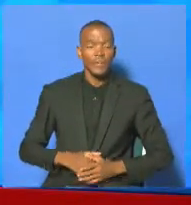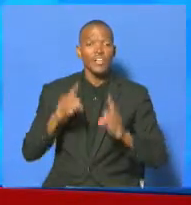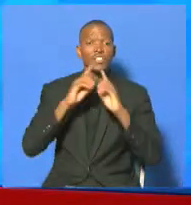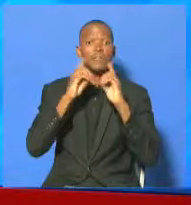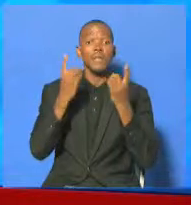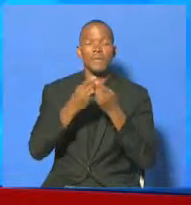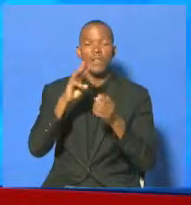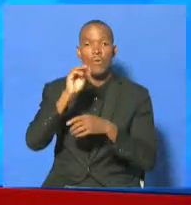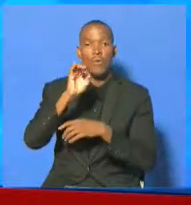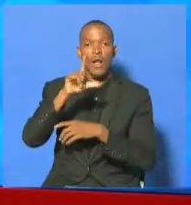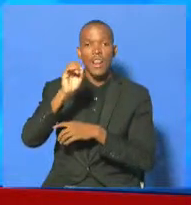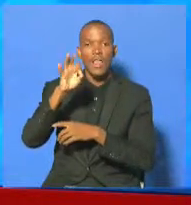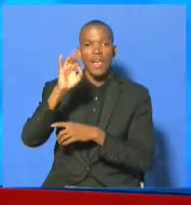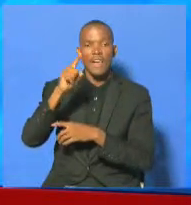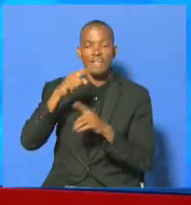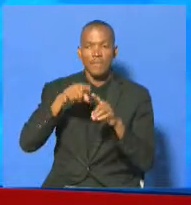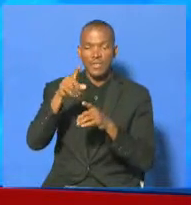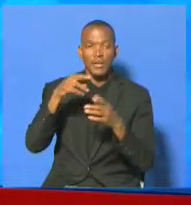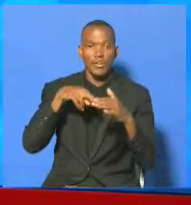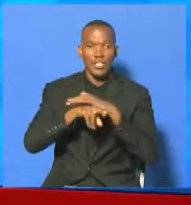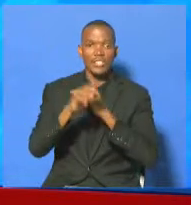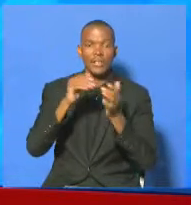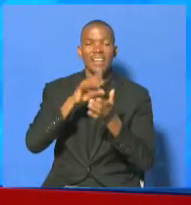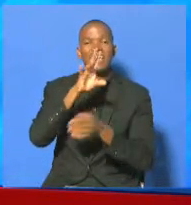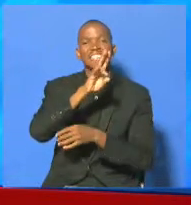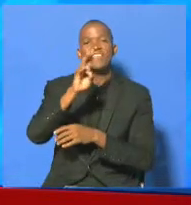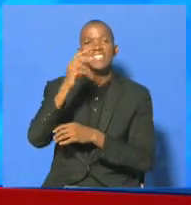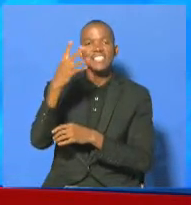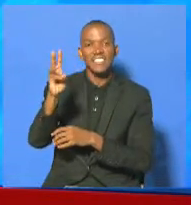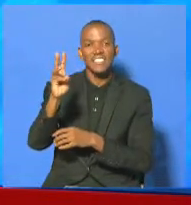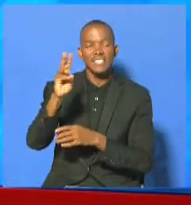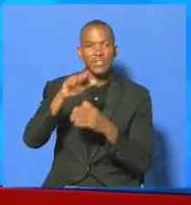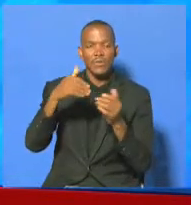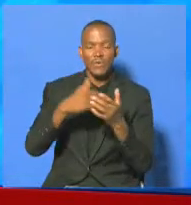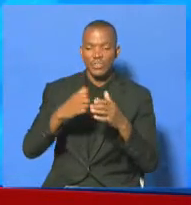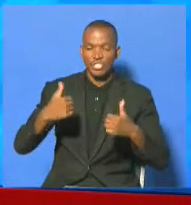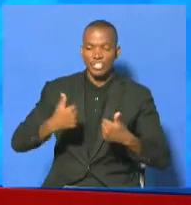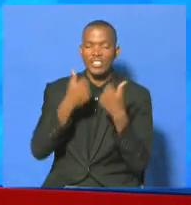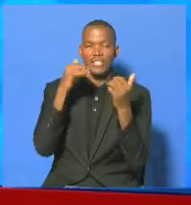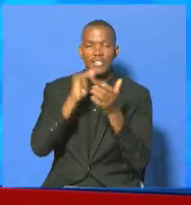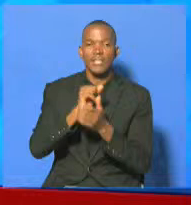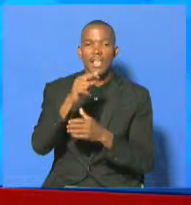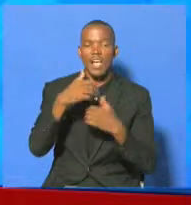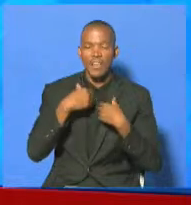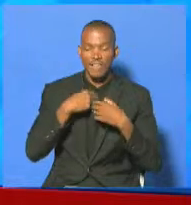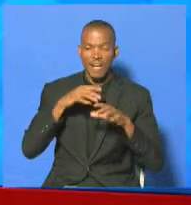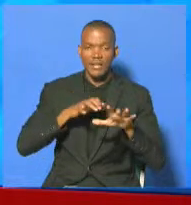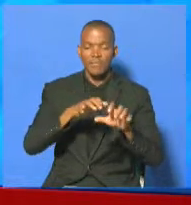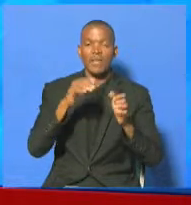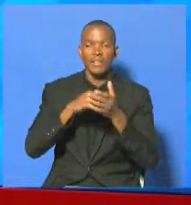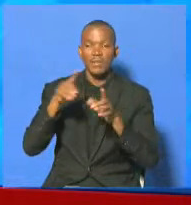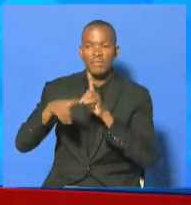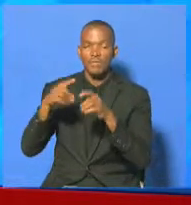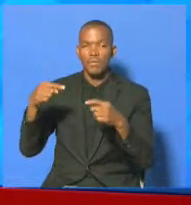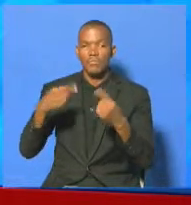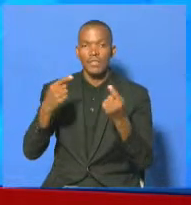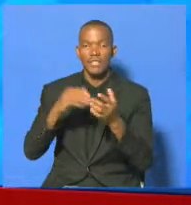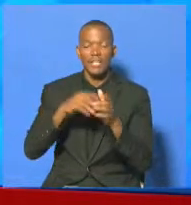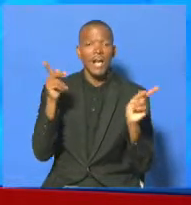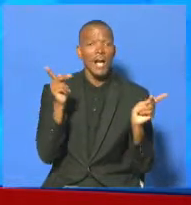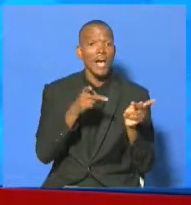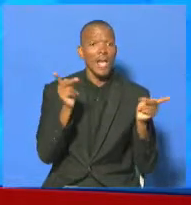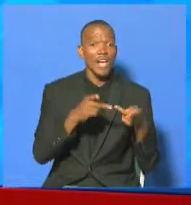of Wildlife and National Parks has registered 76 human wildlife conflict incidents in the Galagadi South area, which has affected a